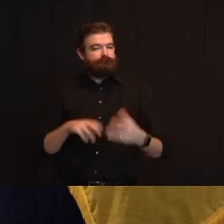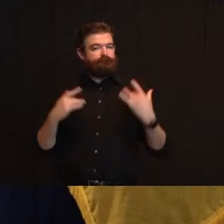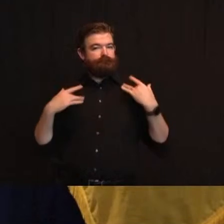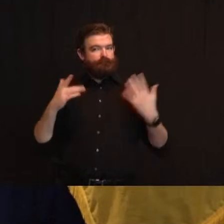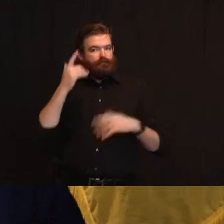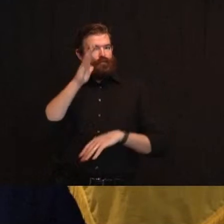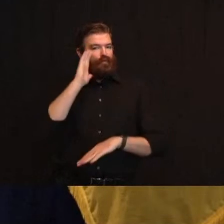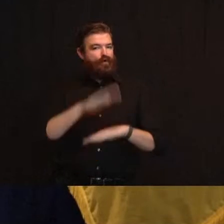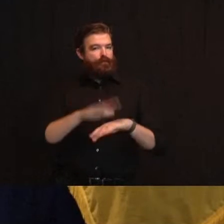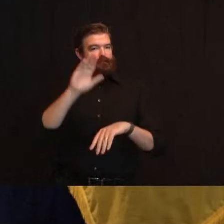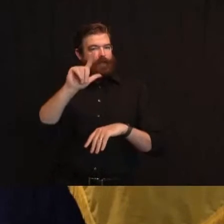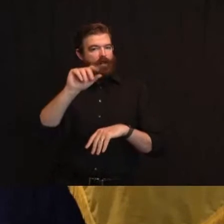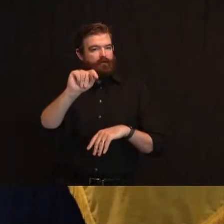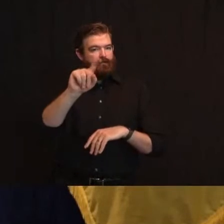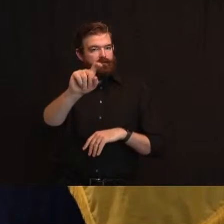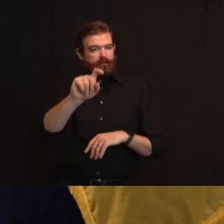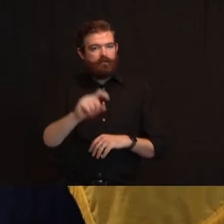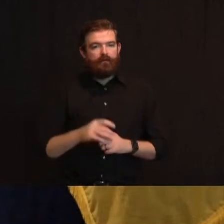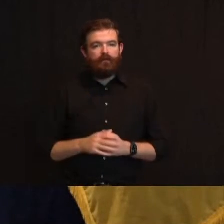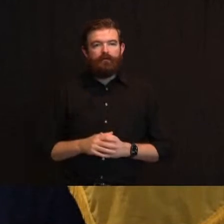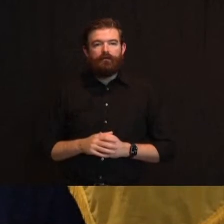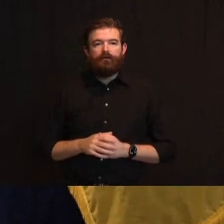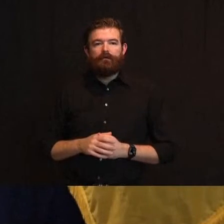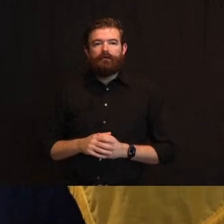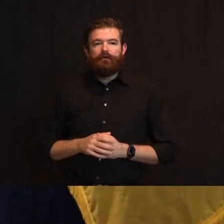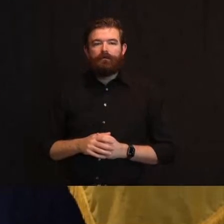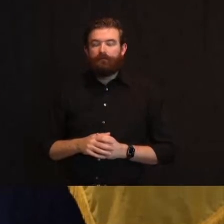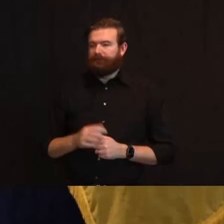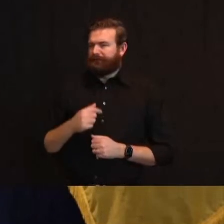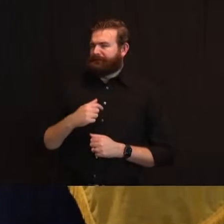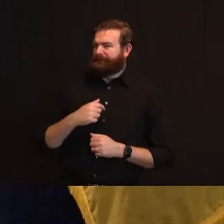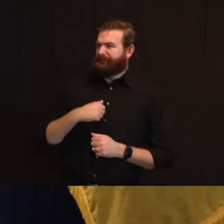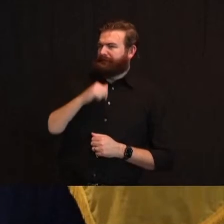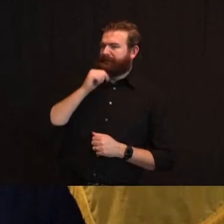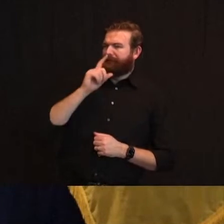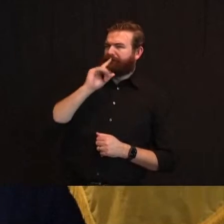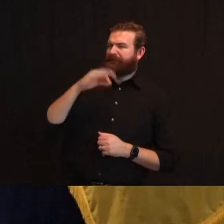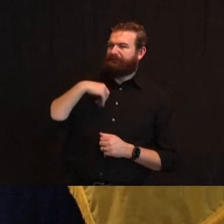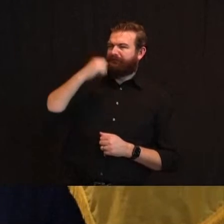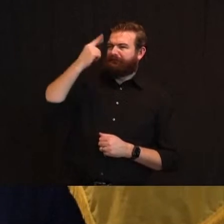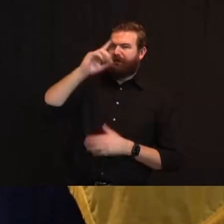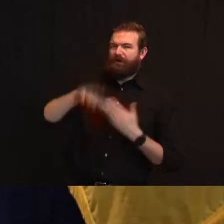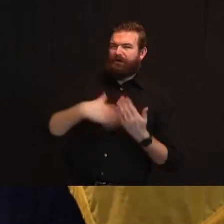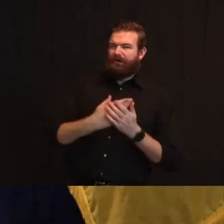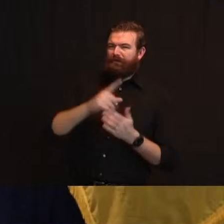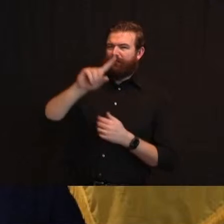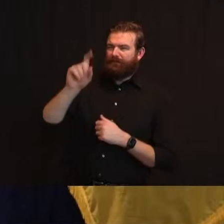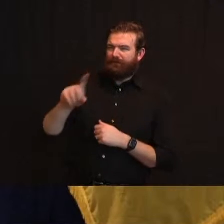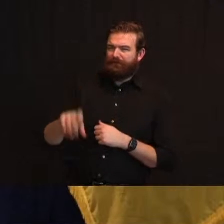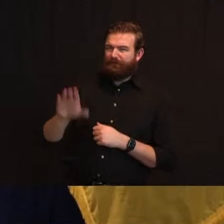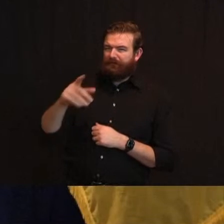I'm not sure I got all these, but let me start from the top. I reached out, as I did with Jack, and